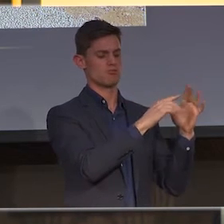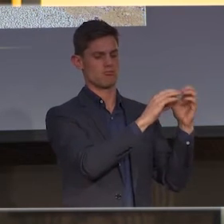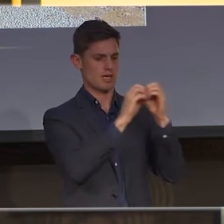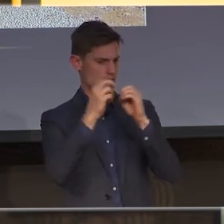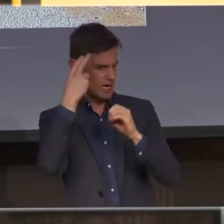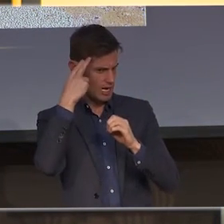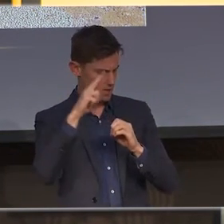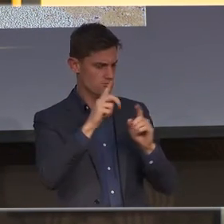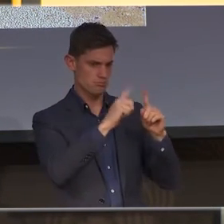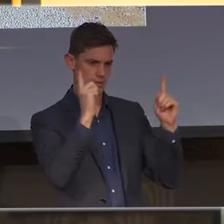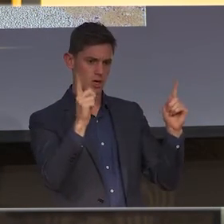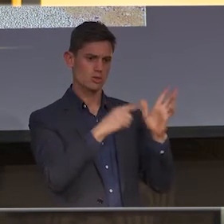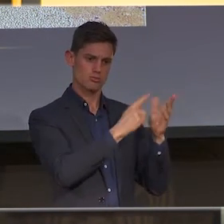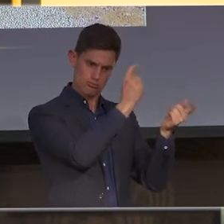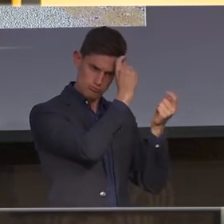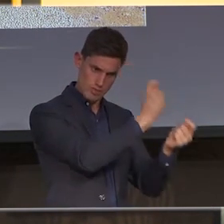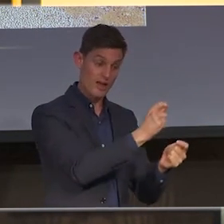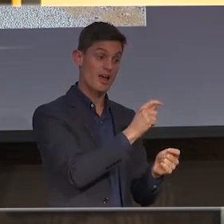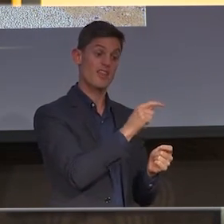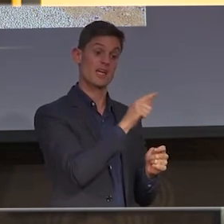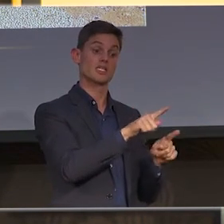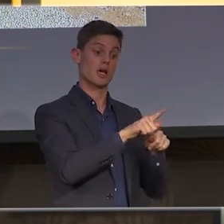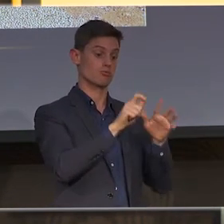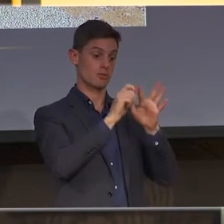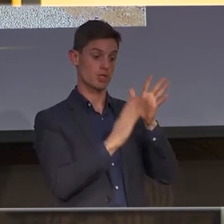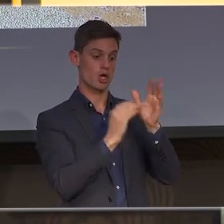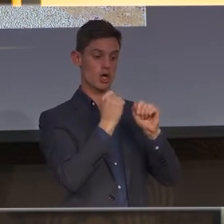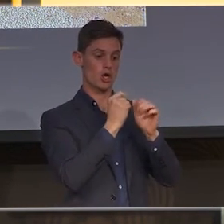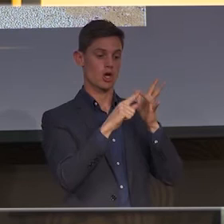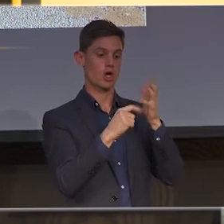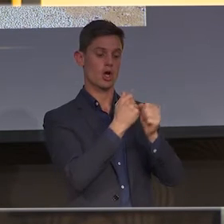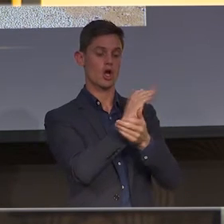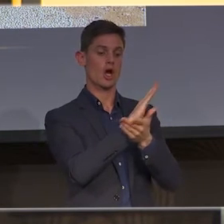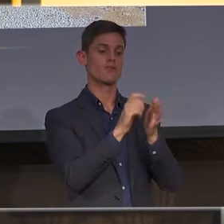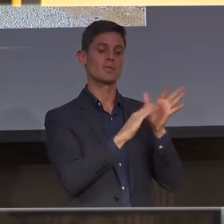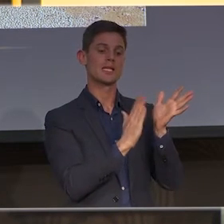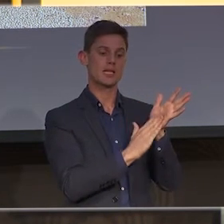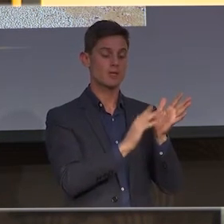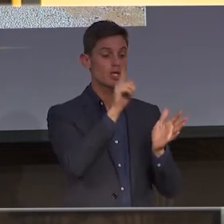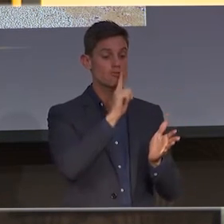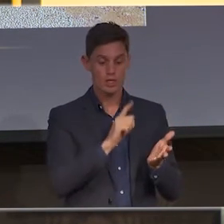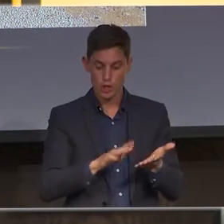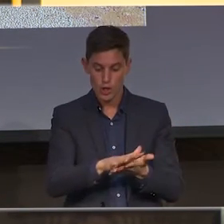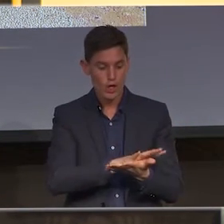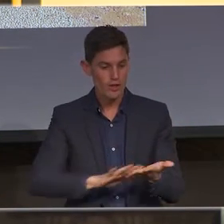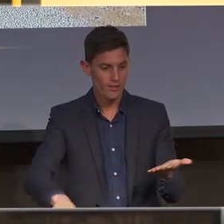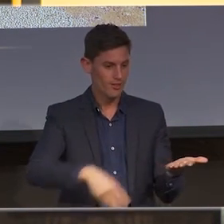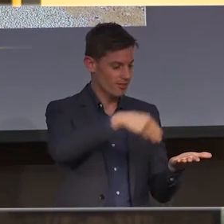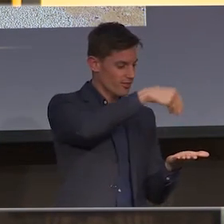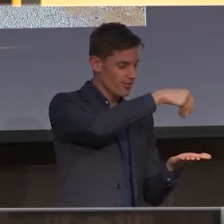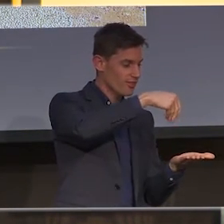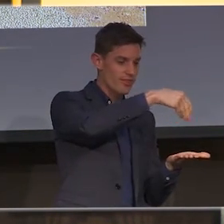remember the significant and symbolic gesture of the then Prime Minister Gough Whitlam pouring red earth through the local leader's hands back in